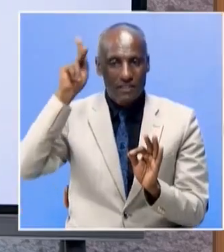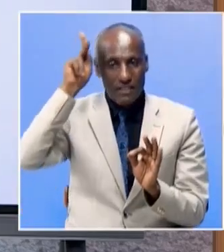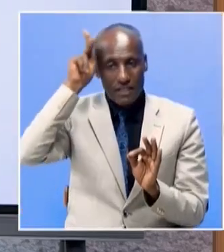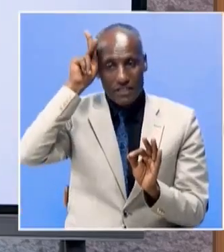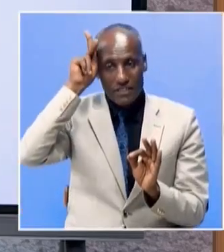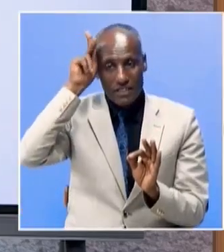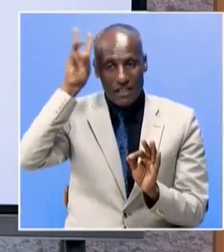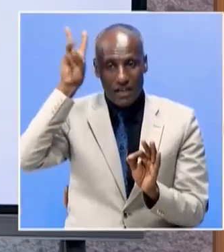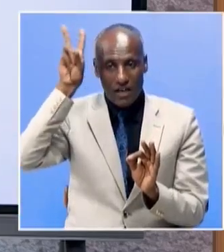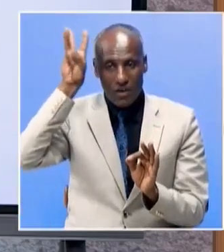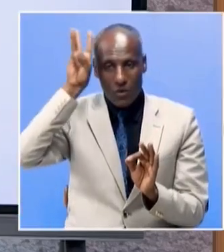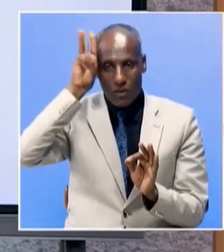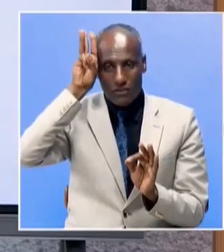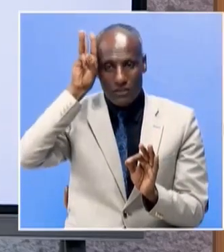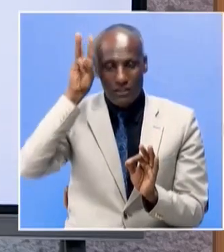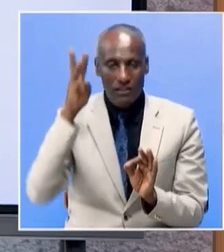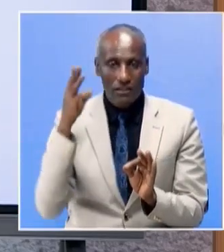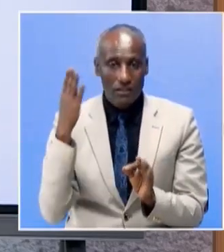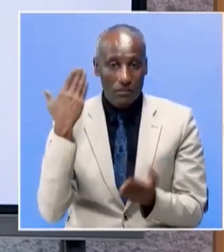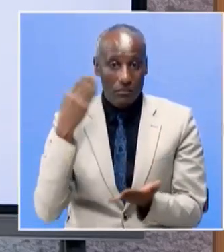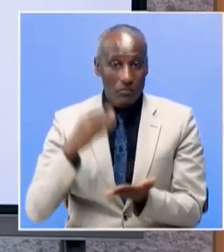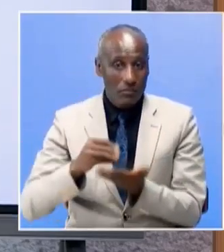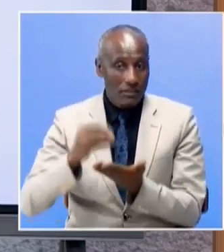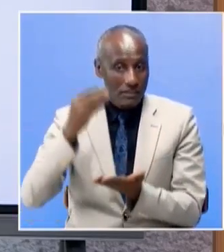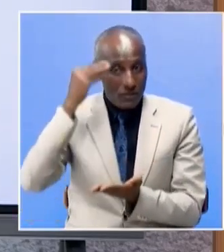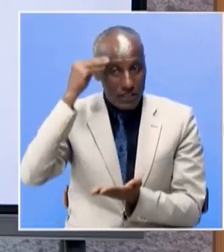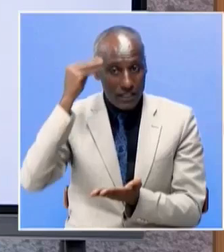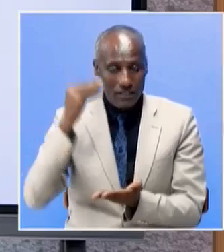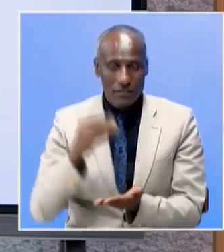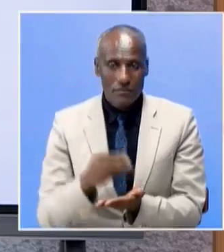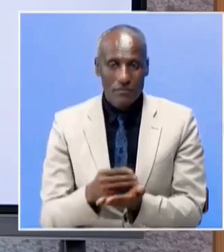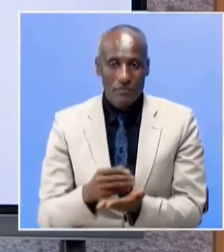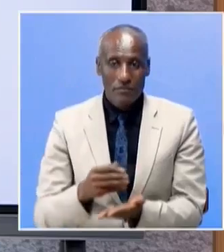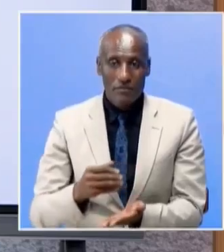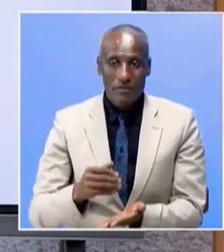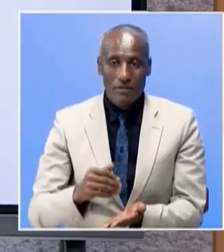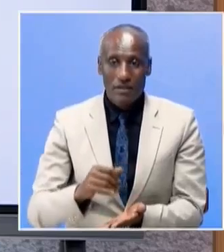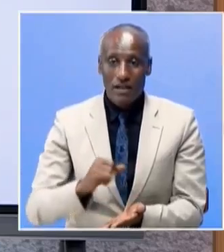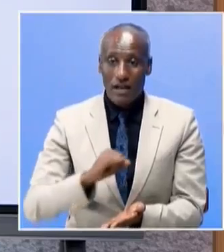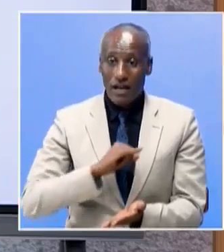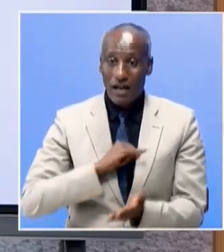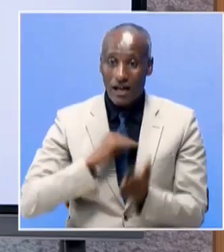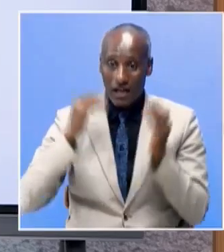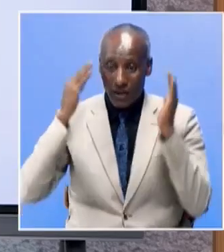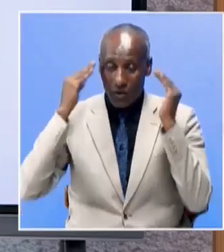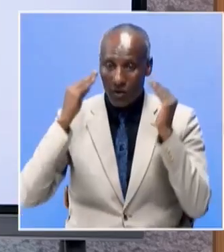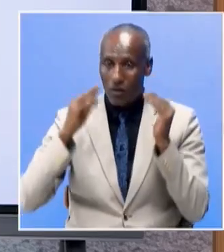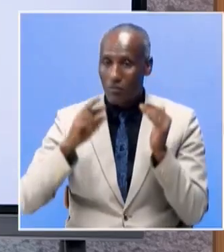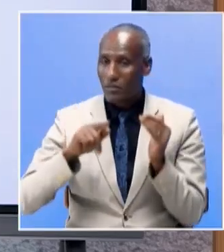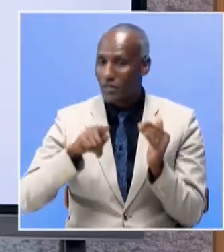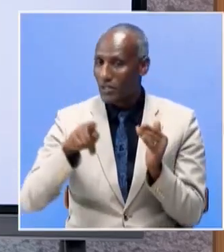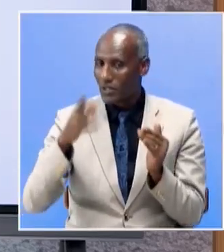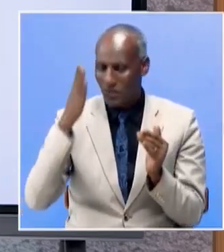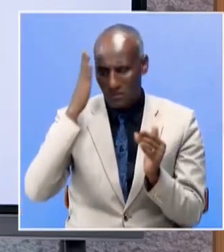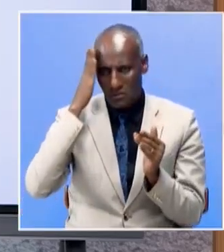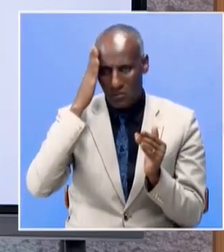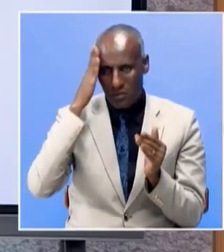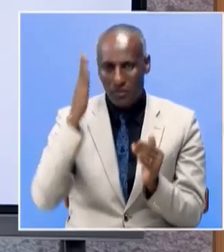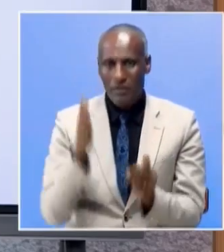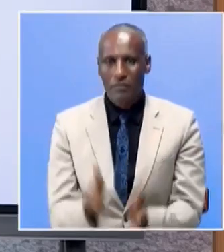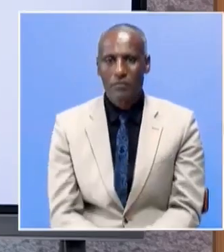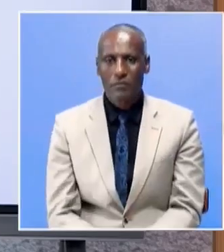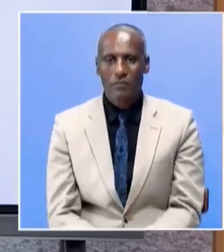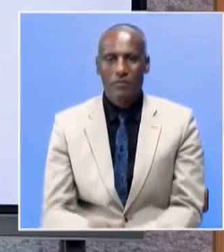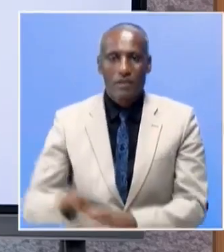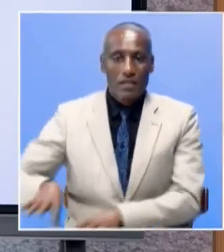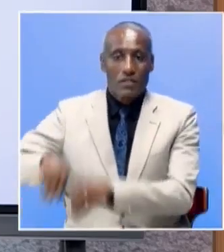you remember what we have learned in the previous class? I hope you are. So please tell to your parents,